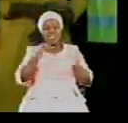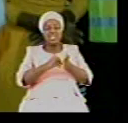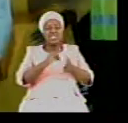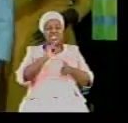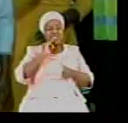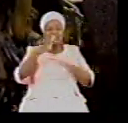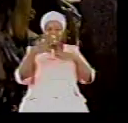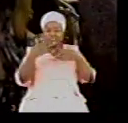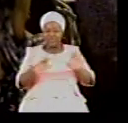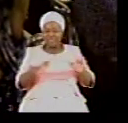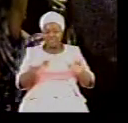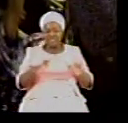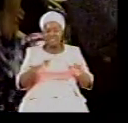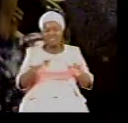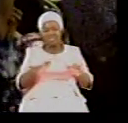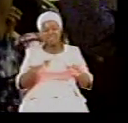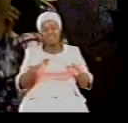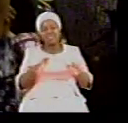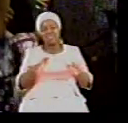done.